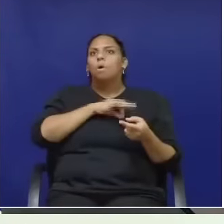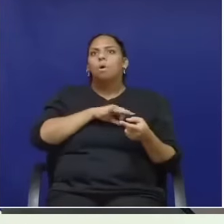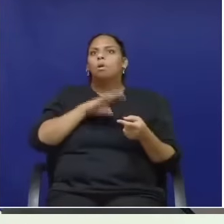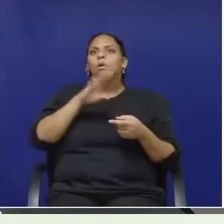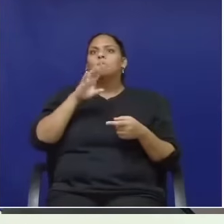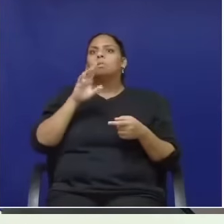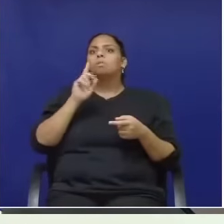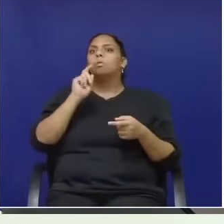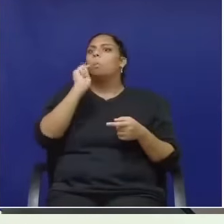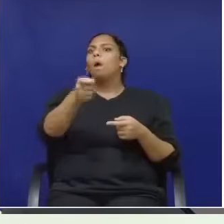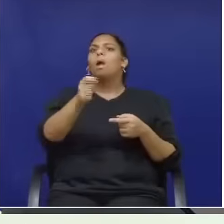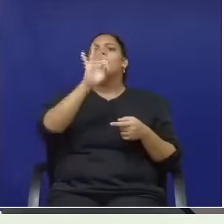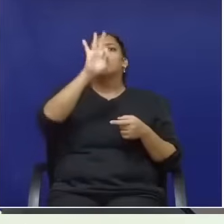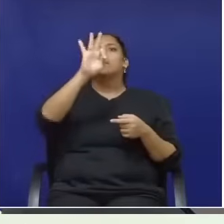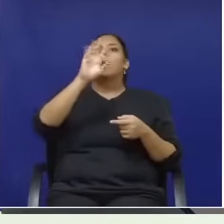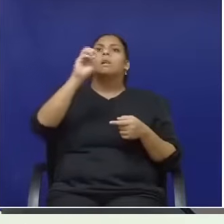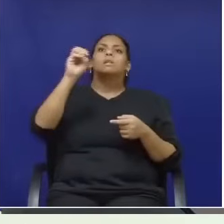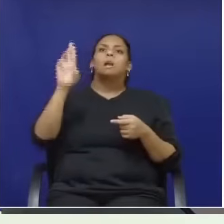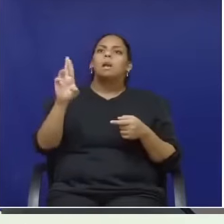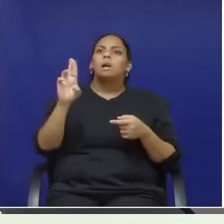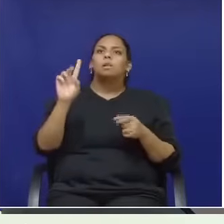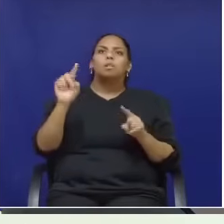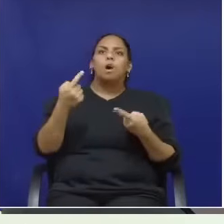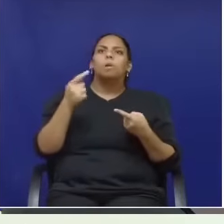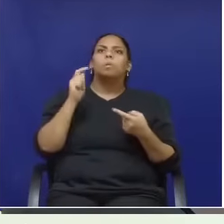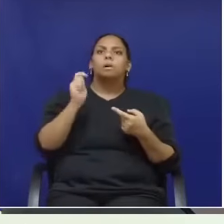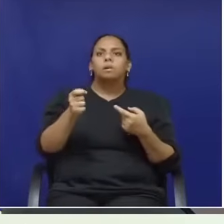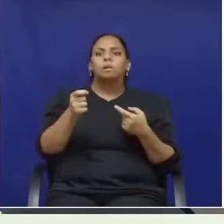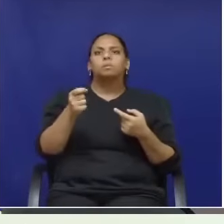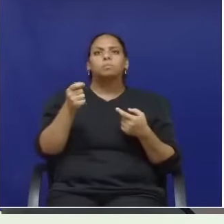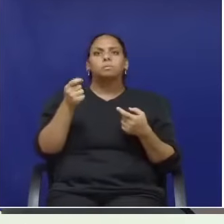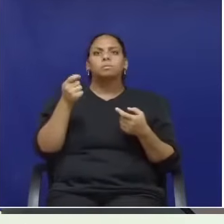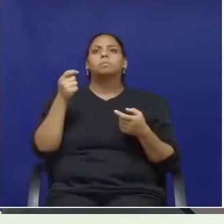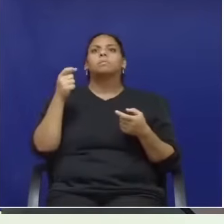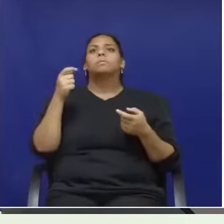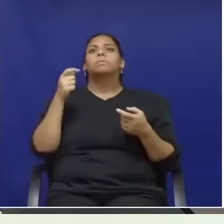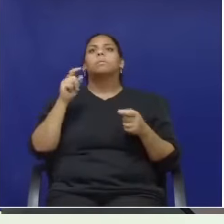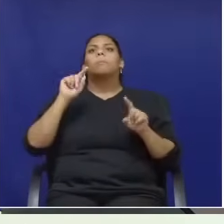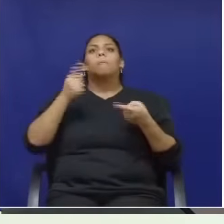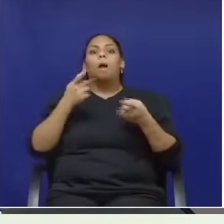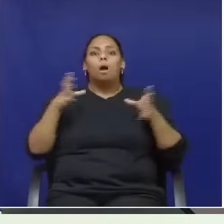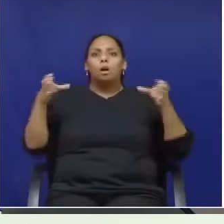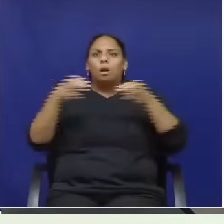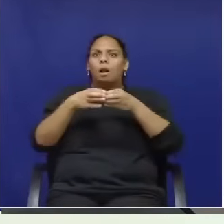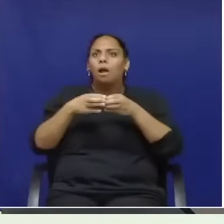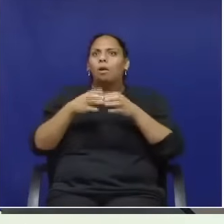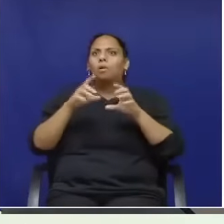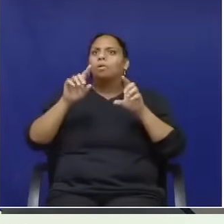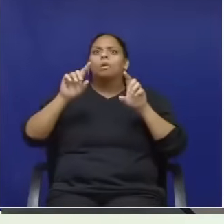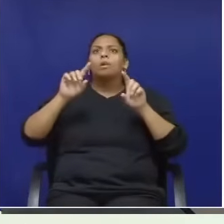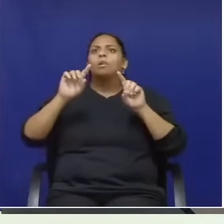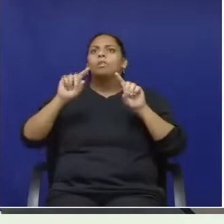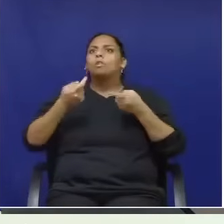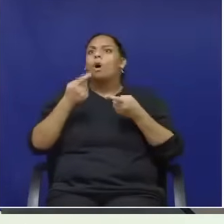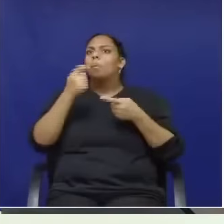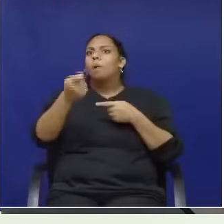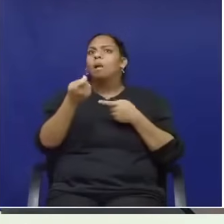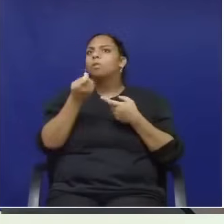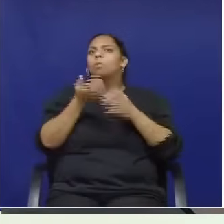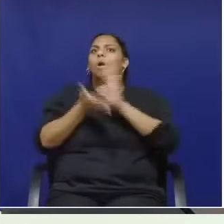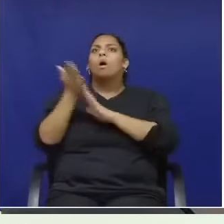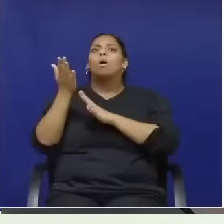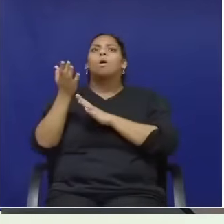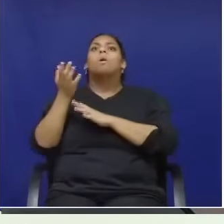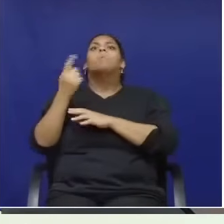rand, get in this situation, an overcrowding cell, and then the